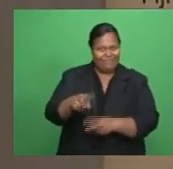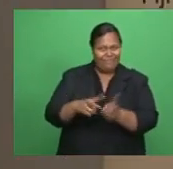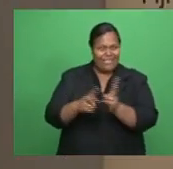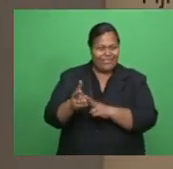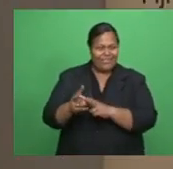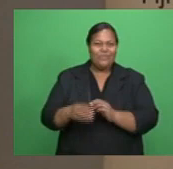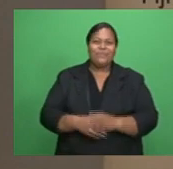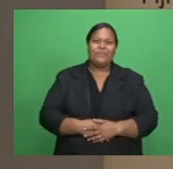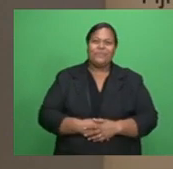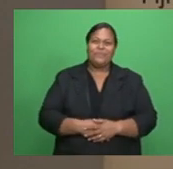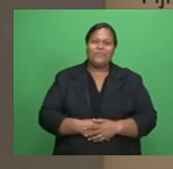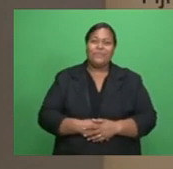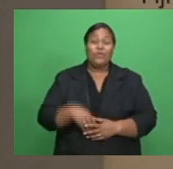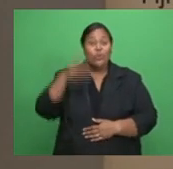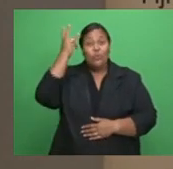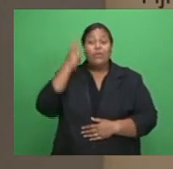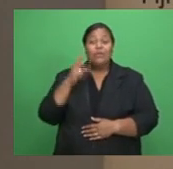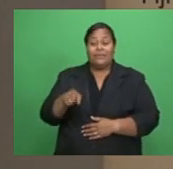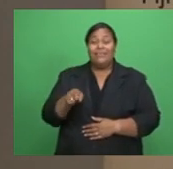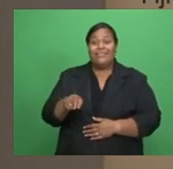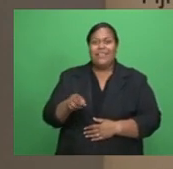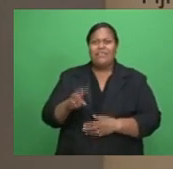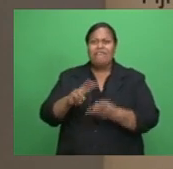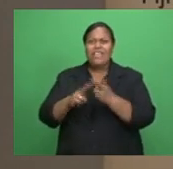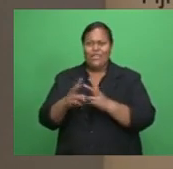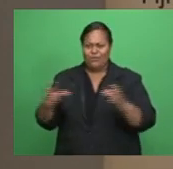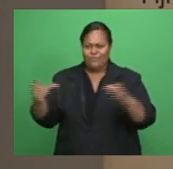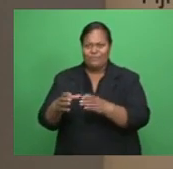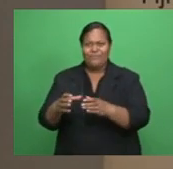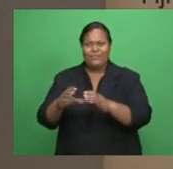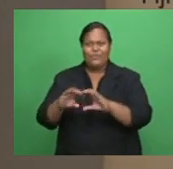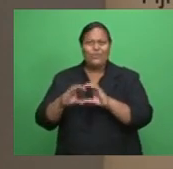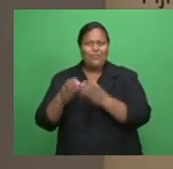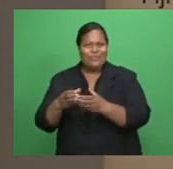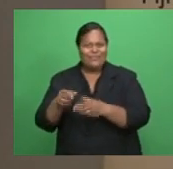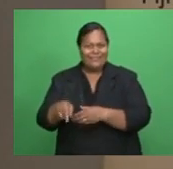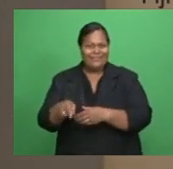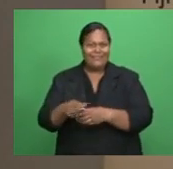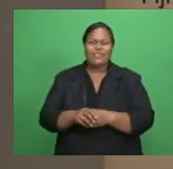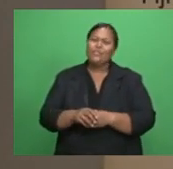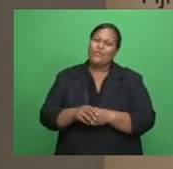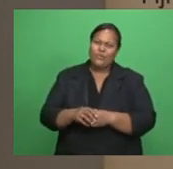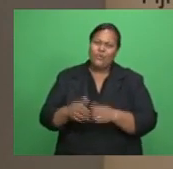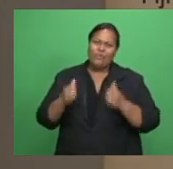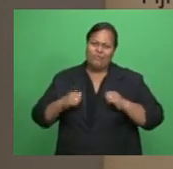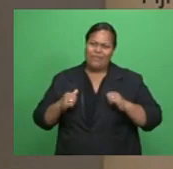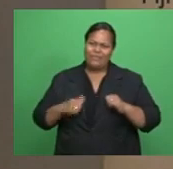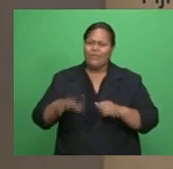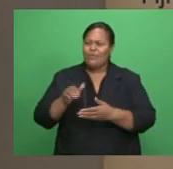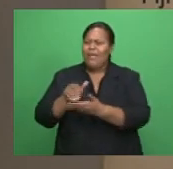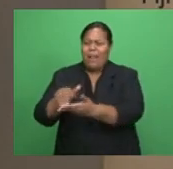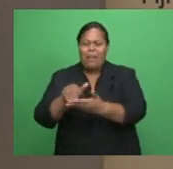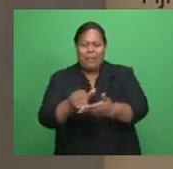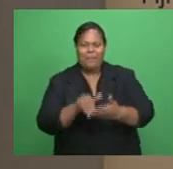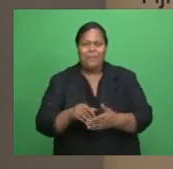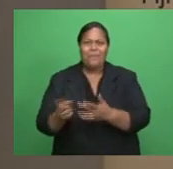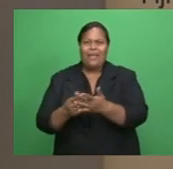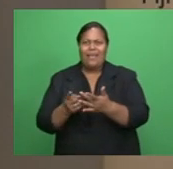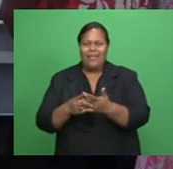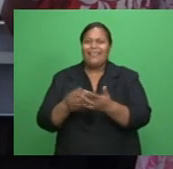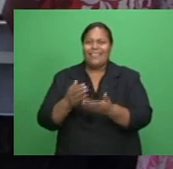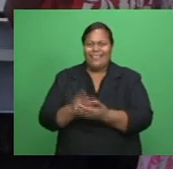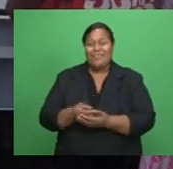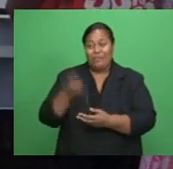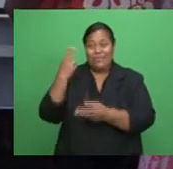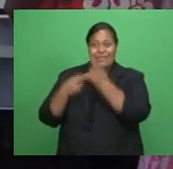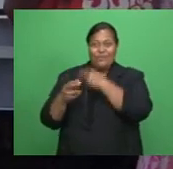The group consists of women in the village, and we normally practice the concept of communalism to weave handcrafts and other traditional items.